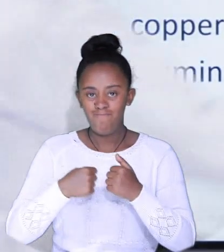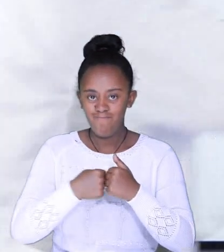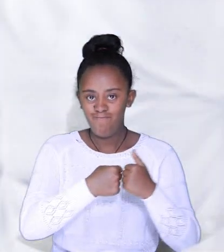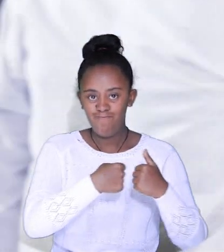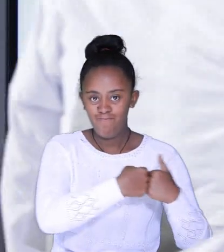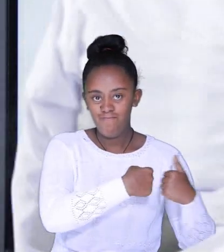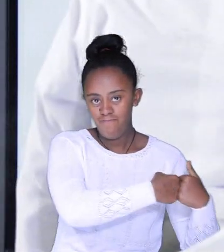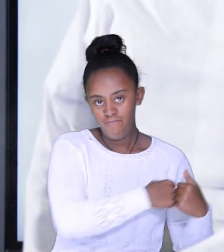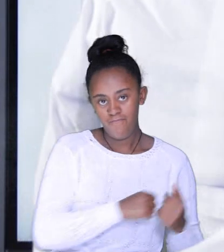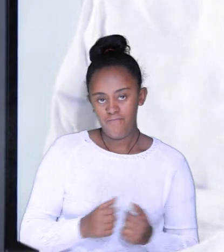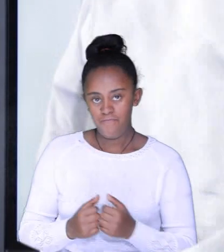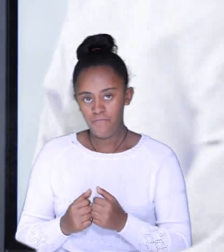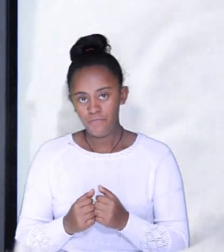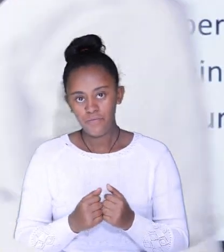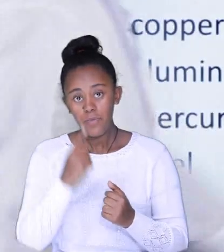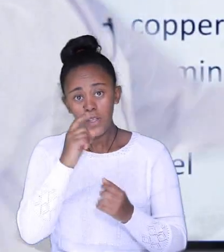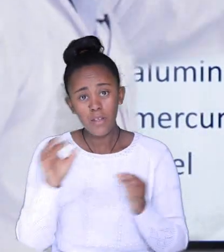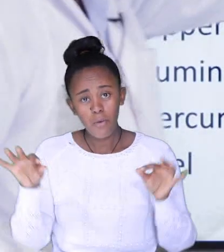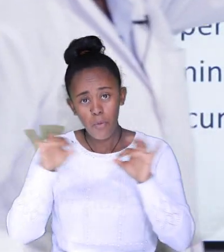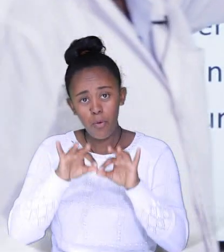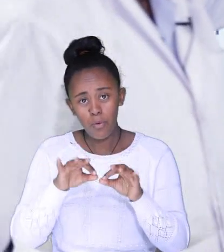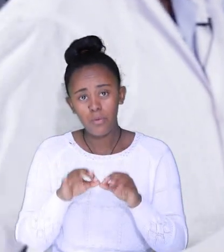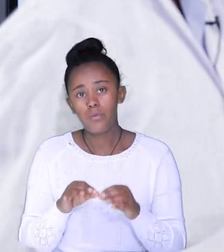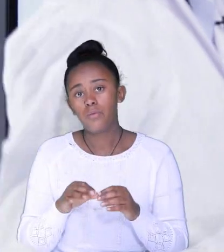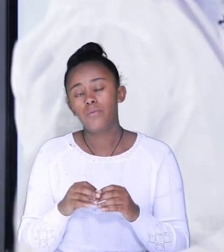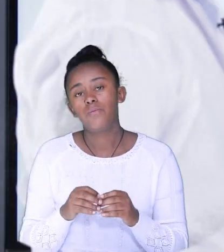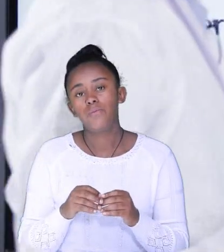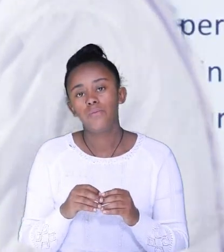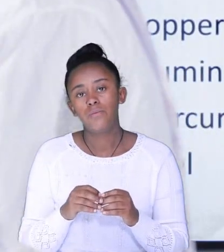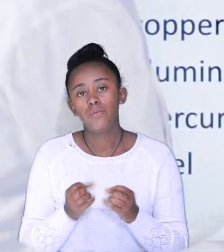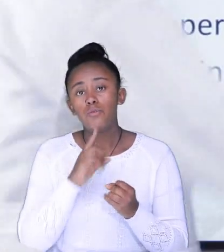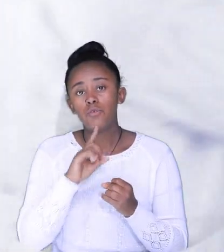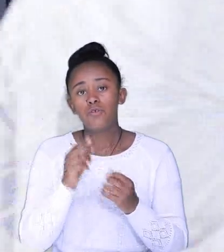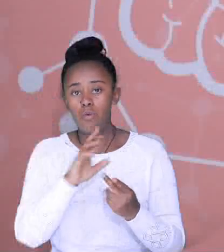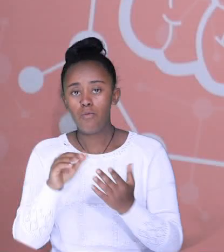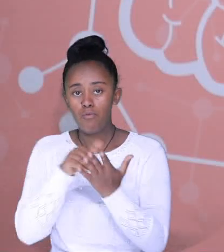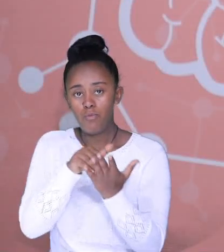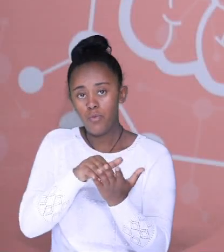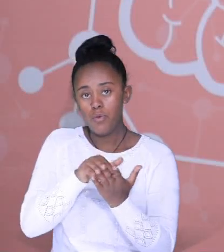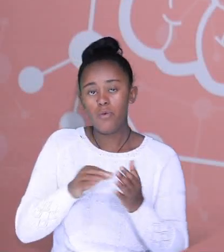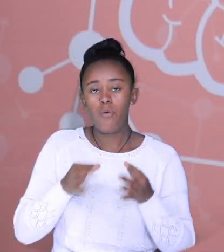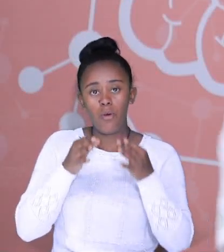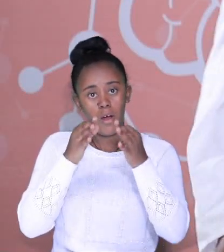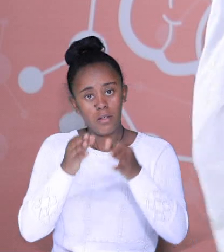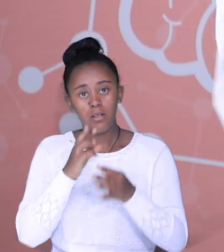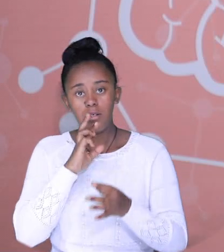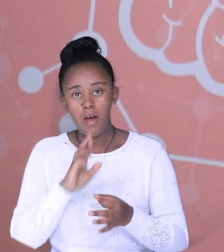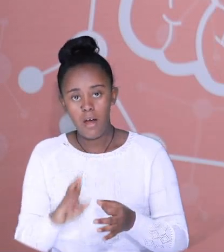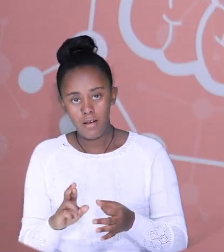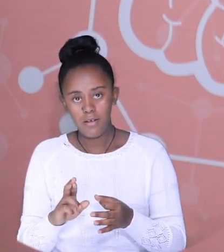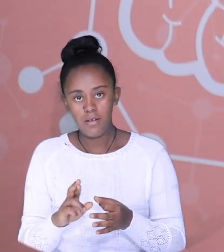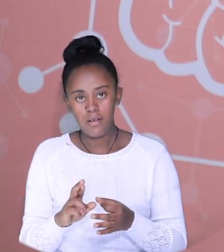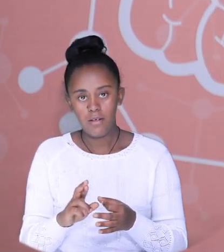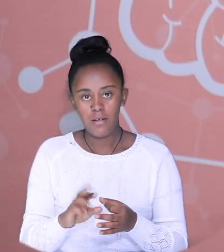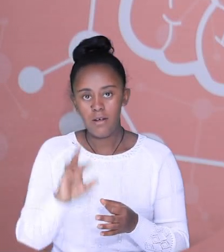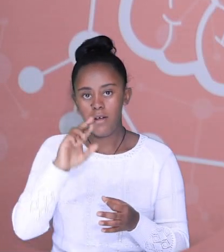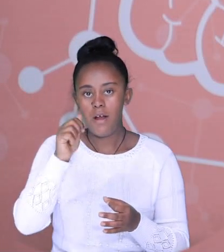the most effective electrical heat insulator or poor conductors are